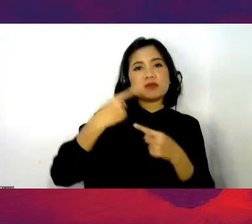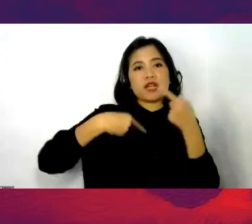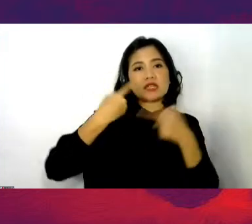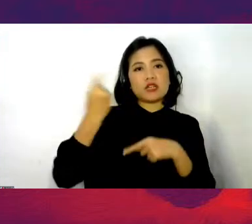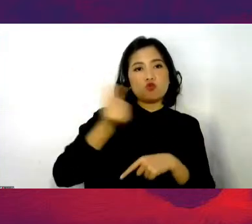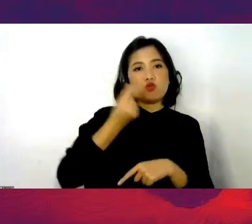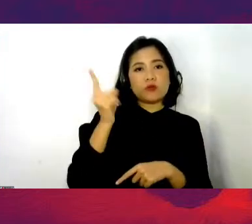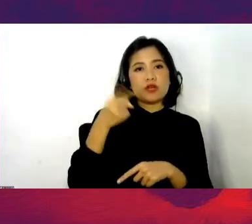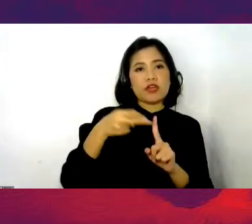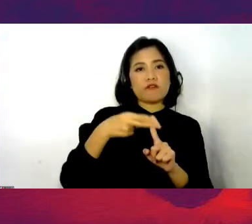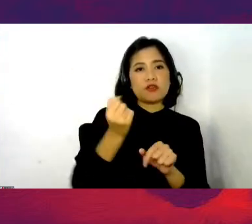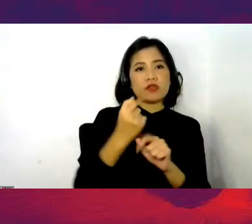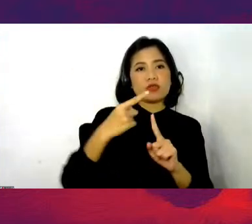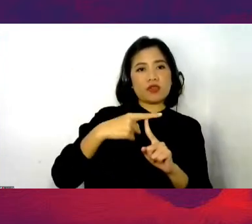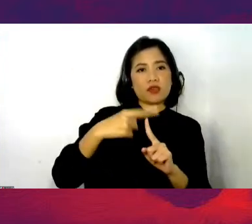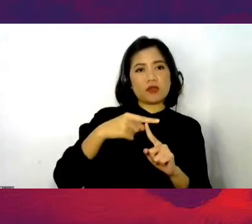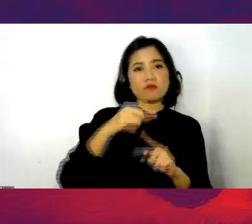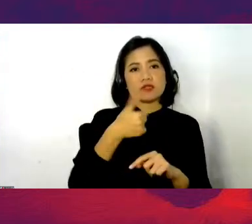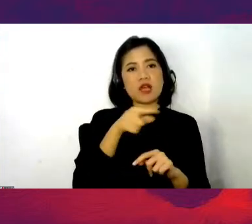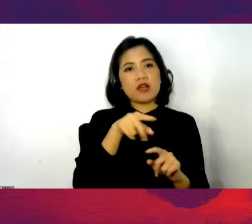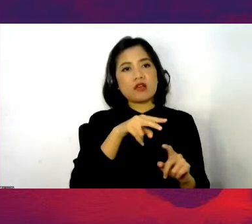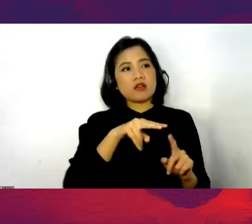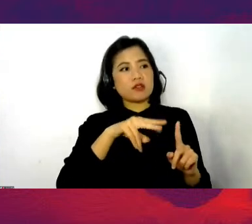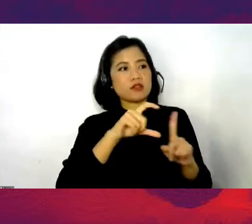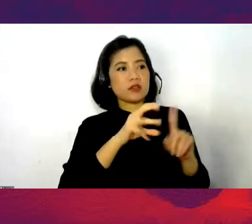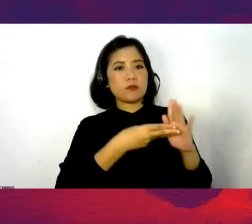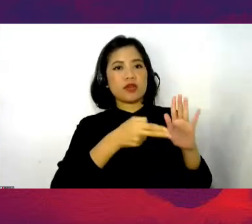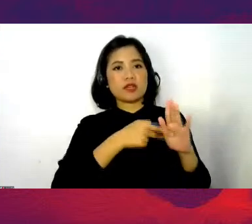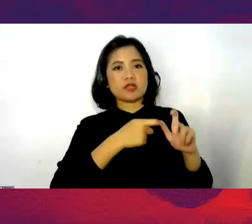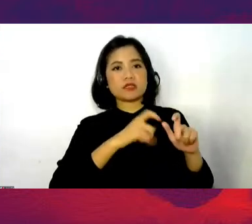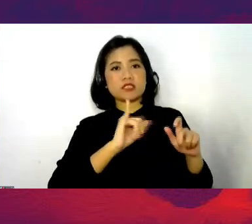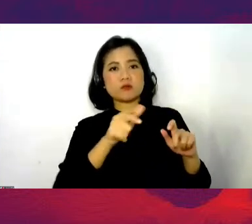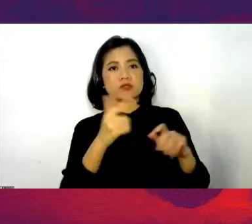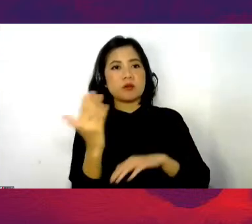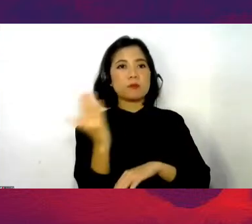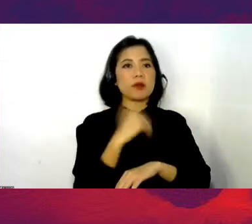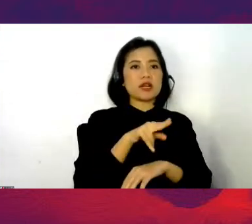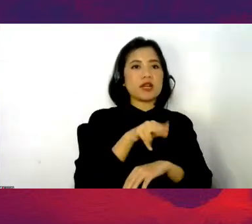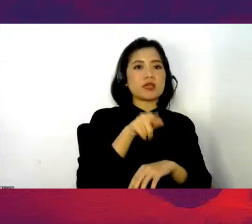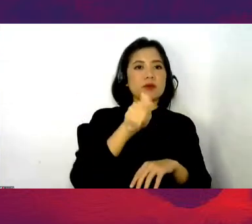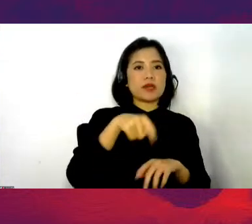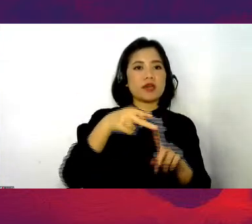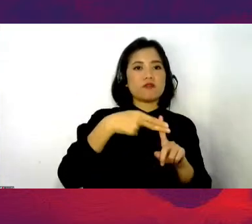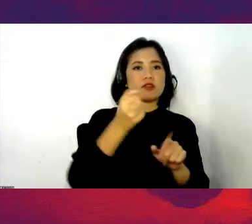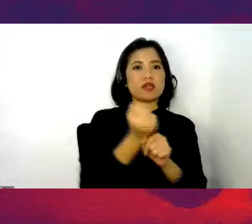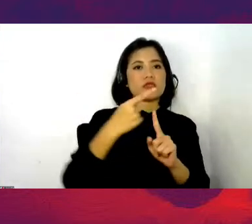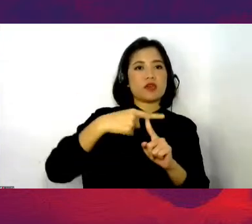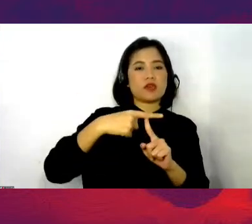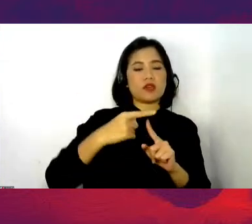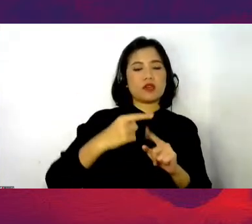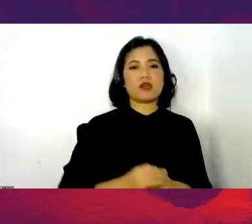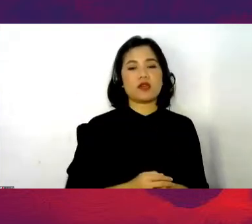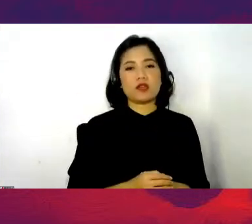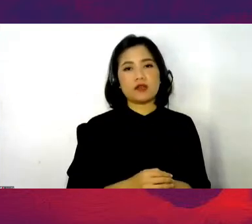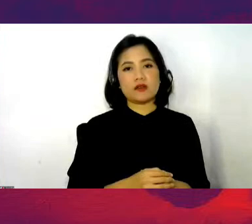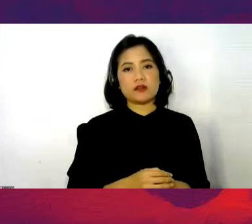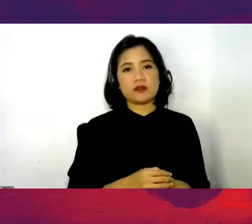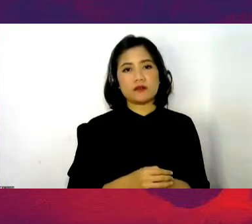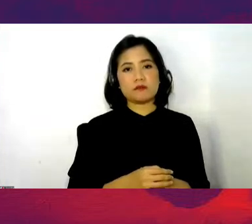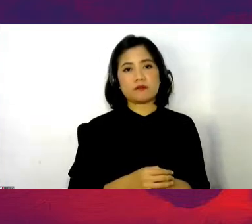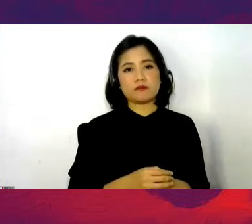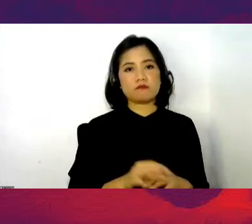This doesn't tell us who's poor. It tells you who's deprived, the ones who have underlines in a dimension. That's the